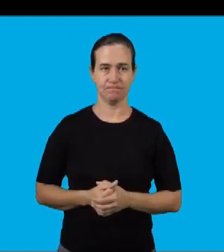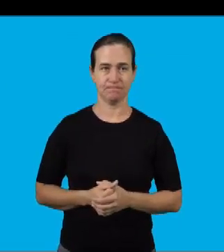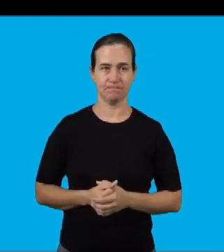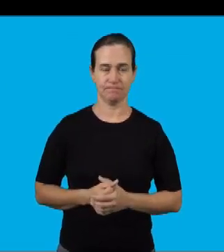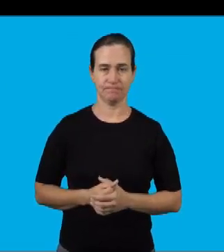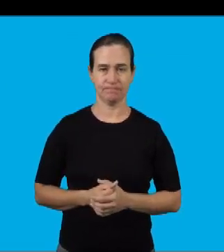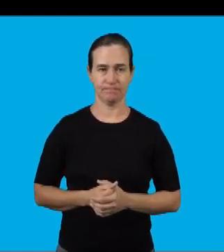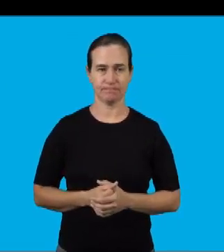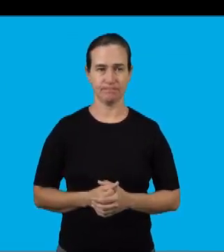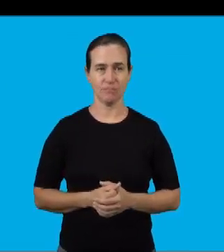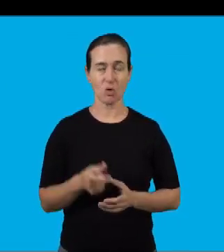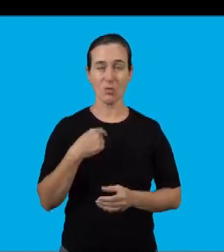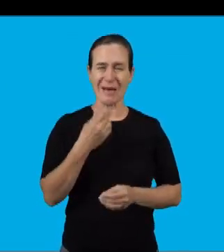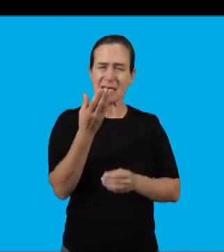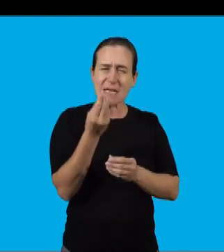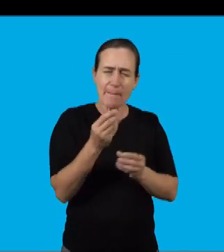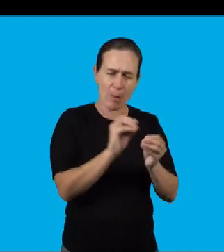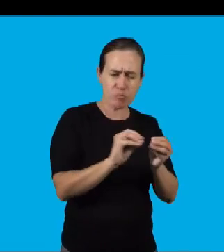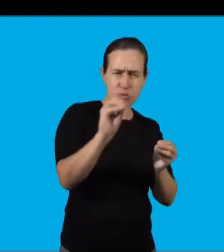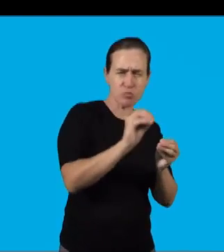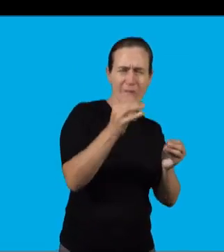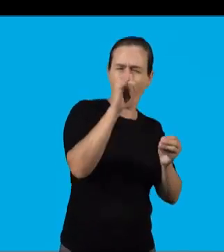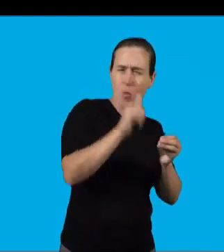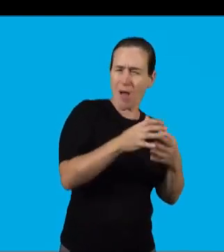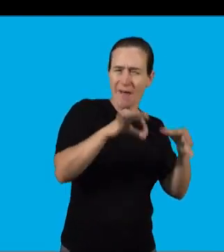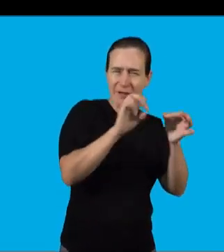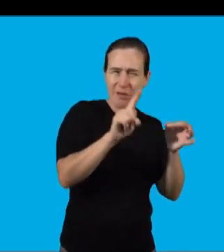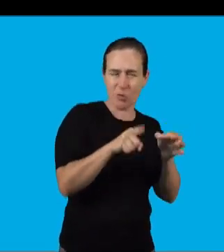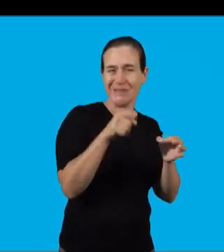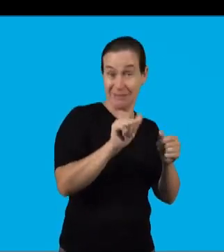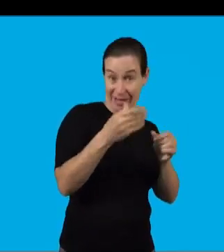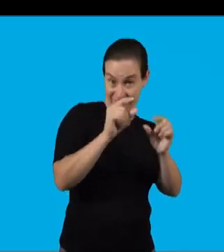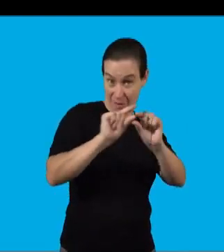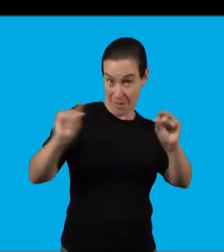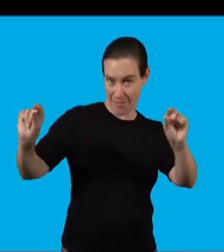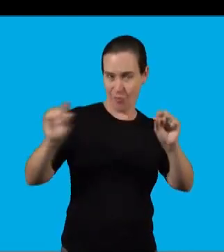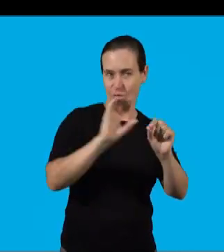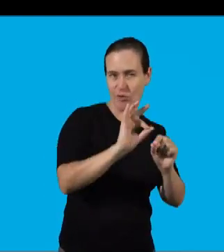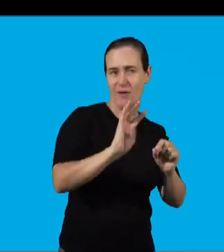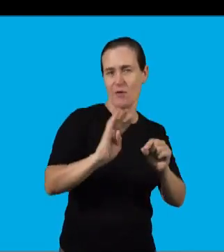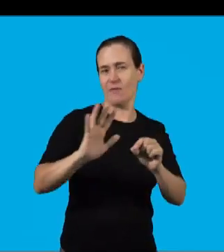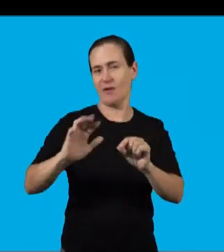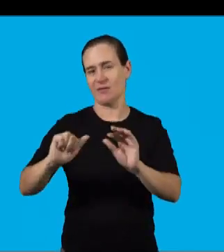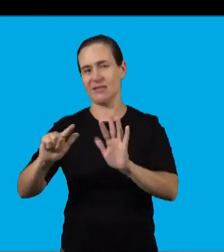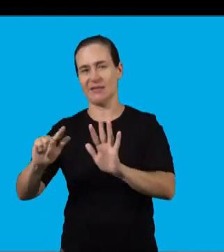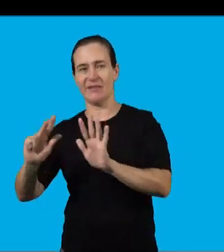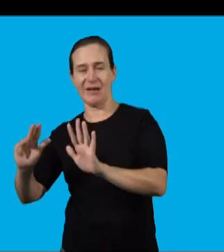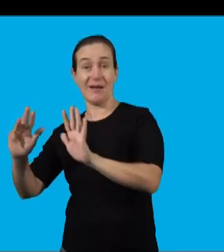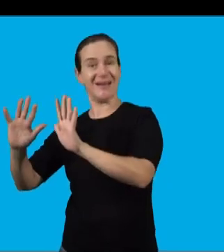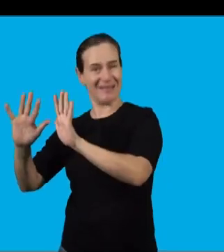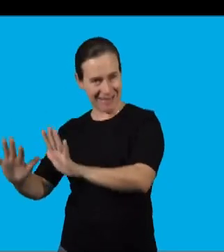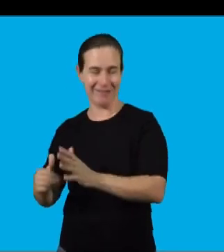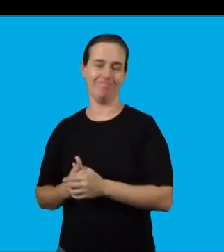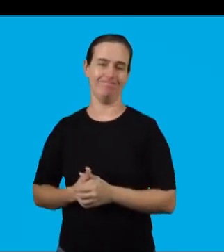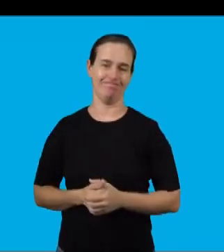over 8. So from substituting 3, 4, 5, 6, 7, 8, 9, and 10, that is the